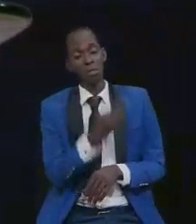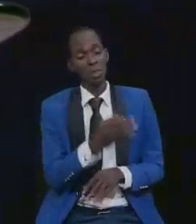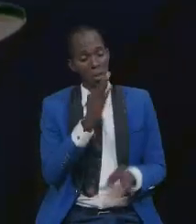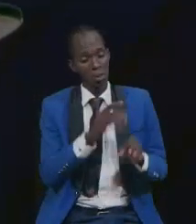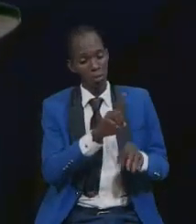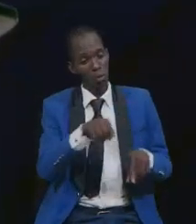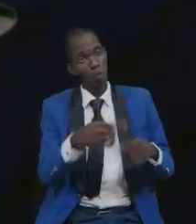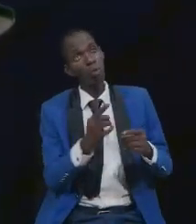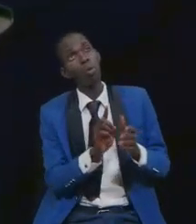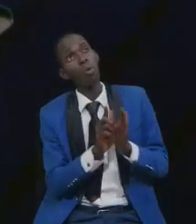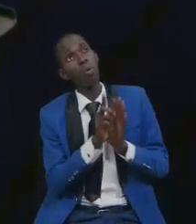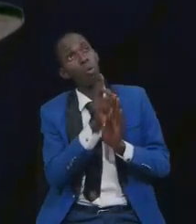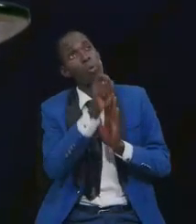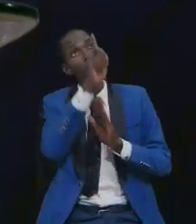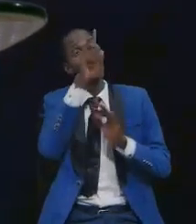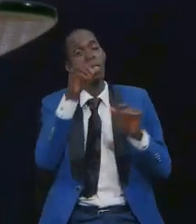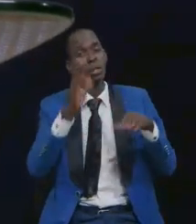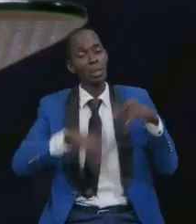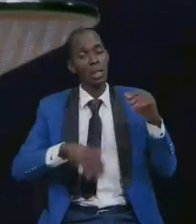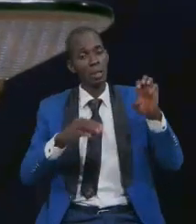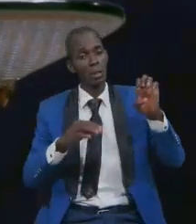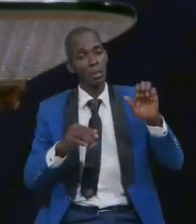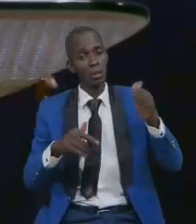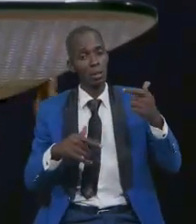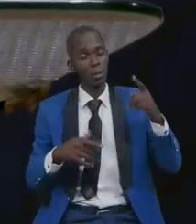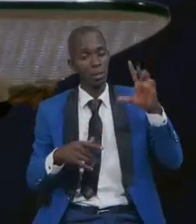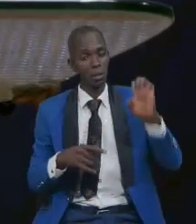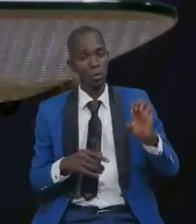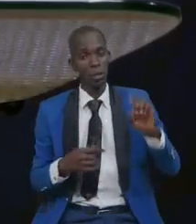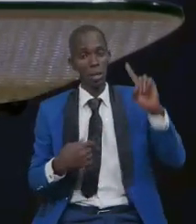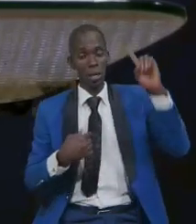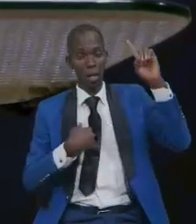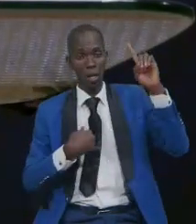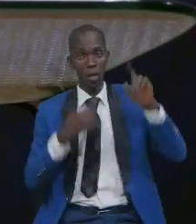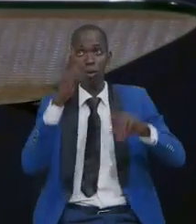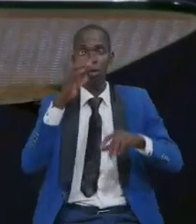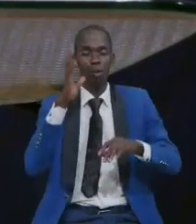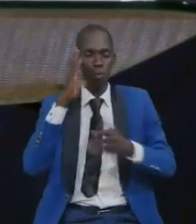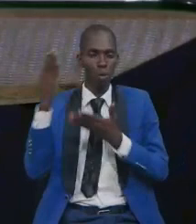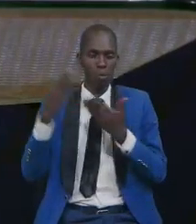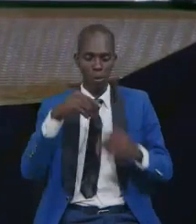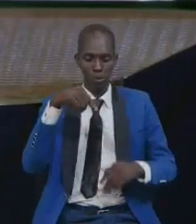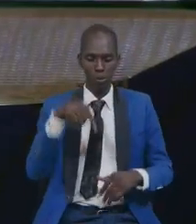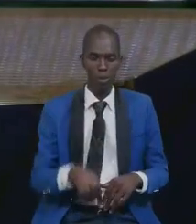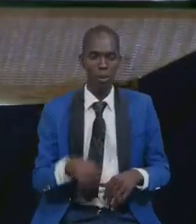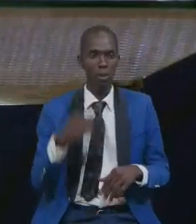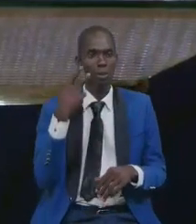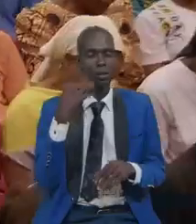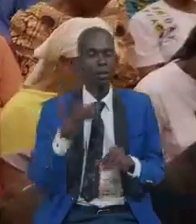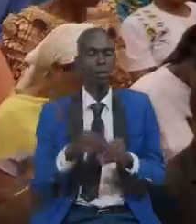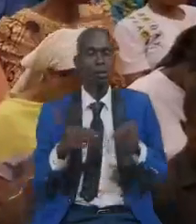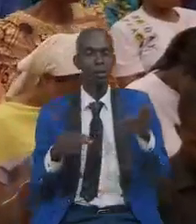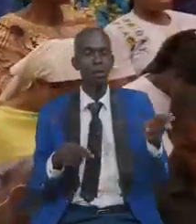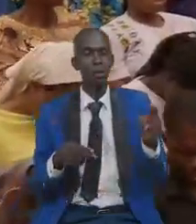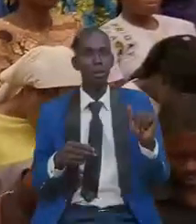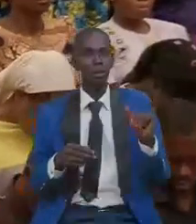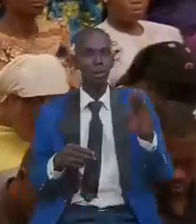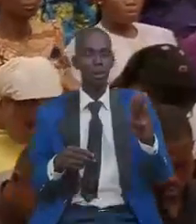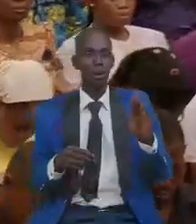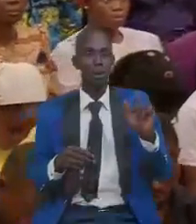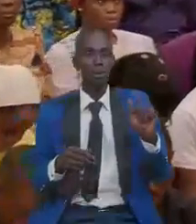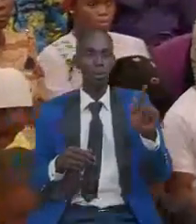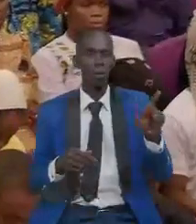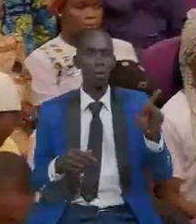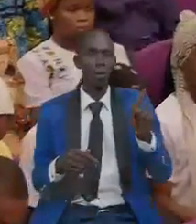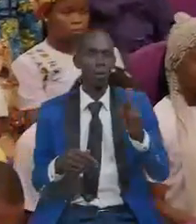the eagle, yet I'll bring you to Habakkuk chapter 2. We're reading from verse 4.